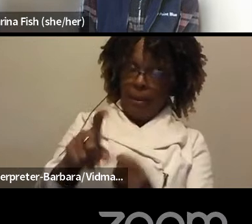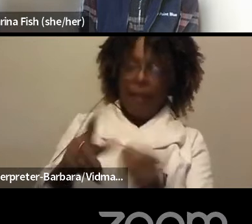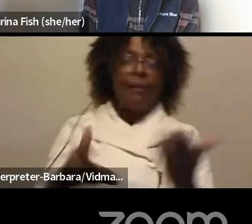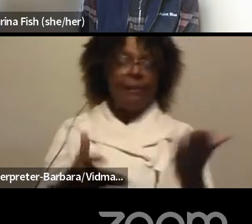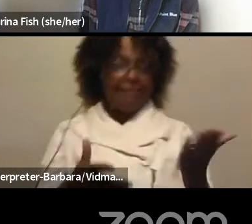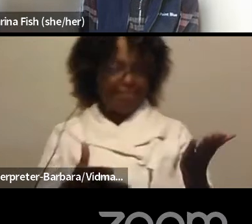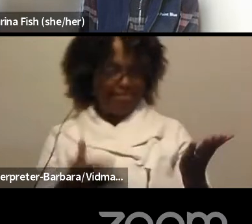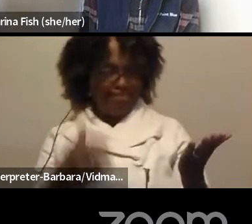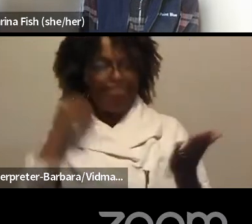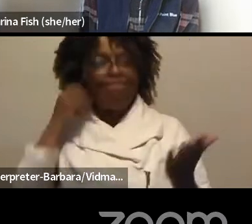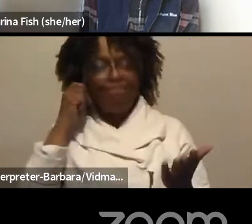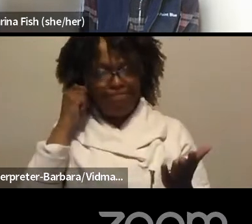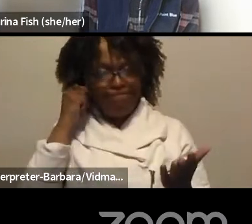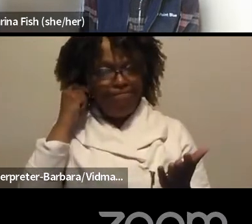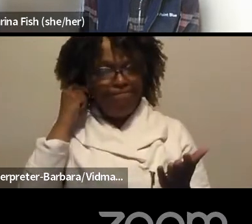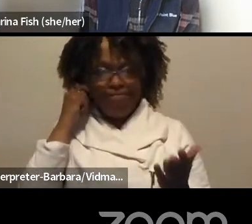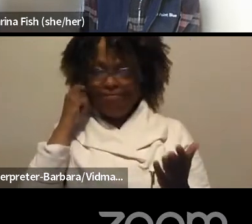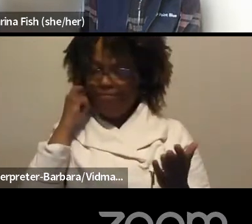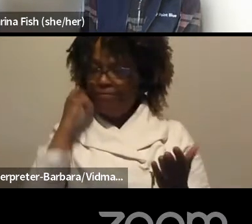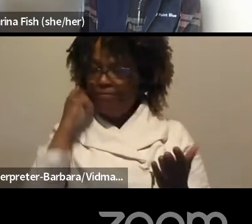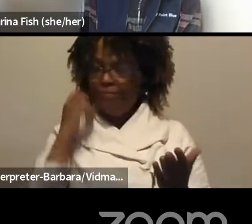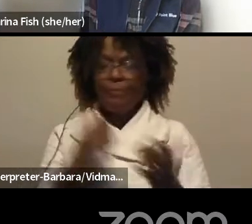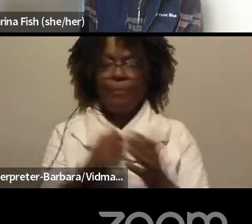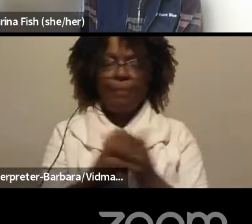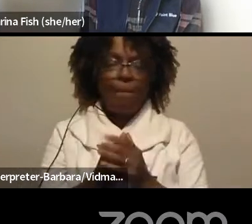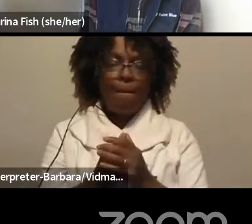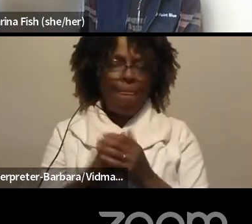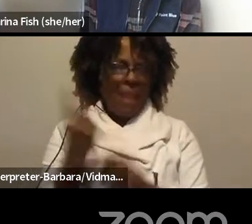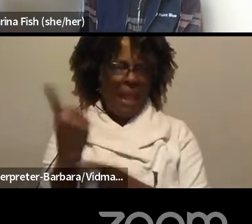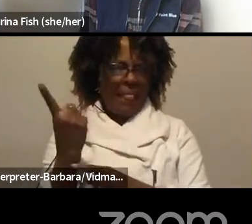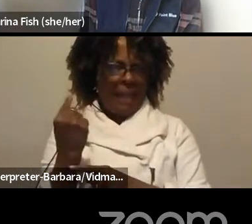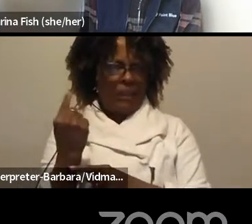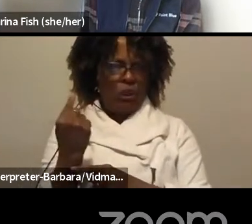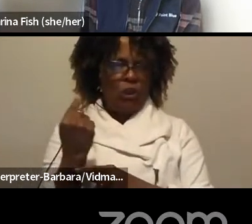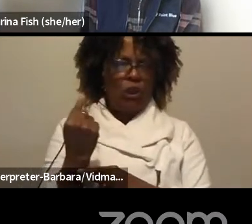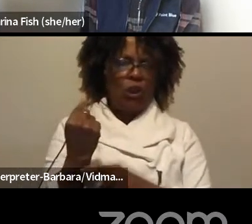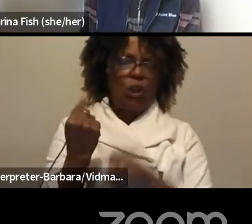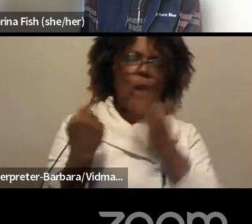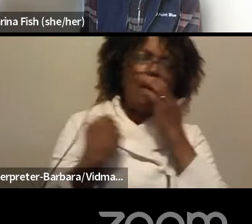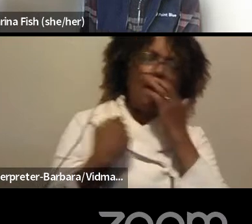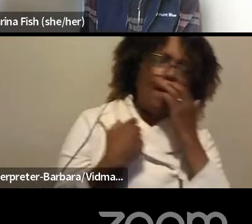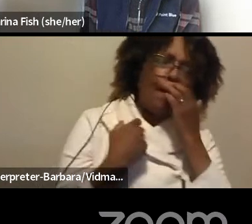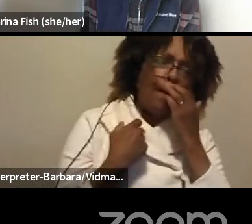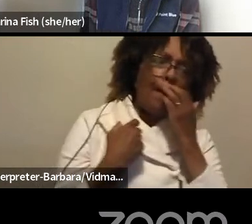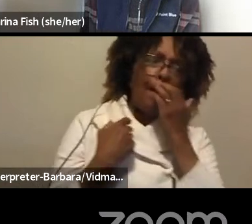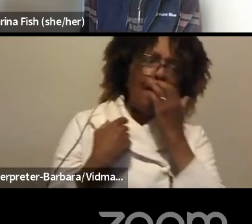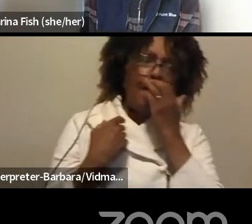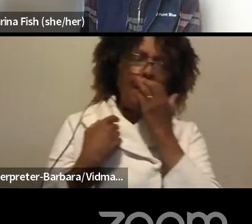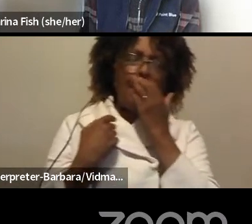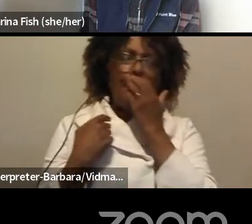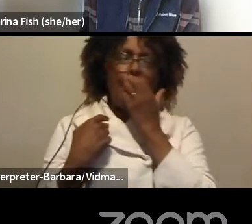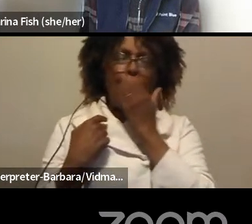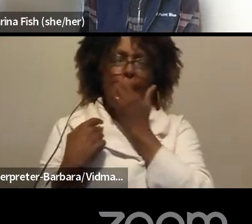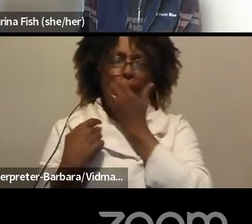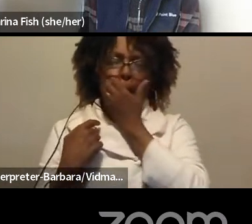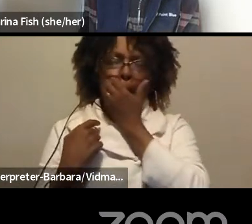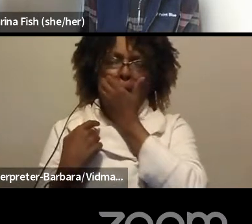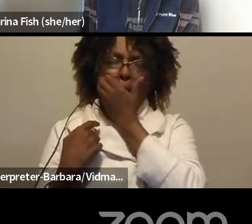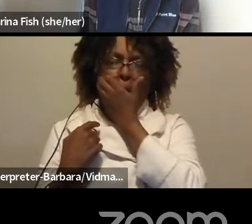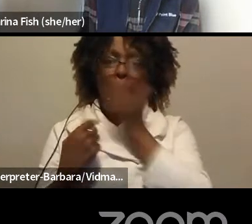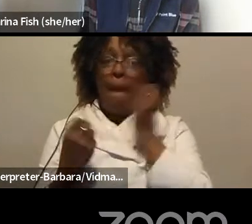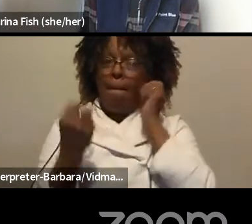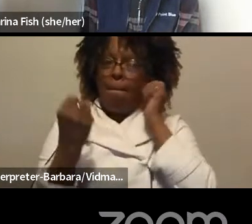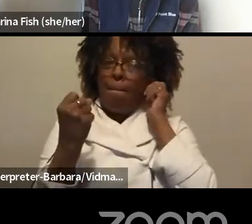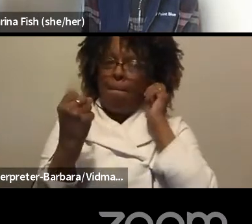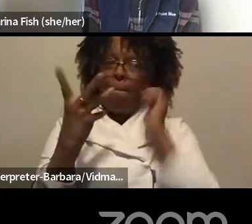So I guess similar to Ashlyn last year, pretty much because of the murder of George Floyd, a lot of these universities came